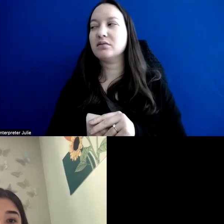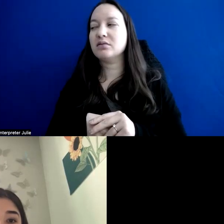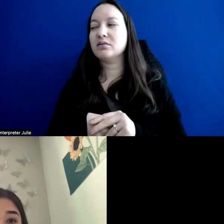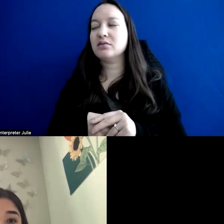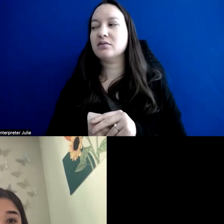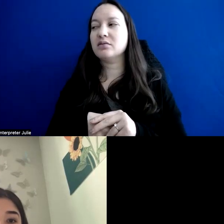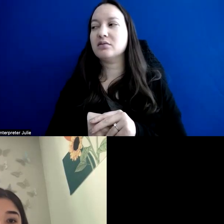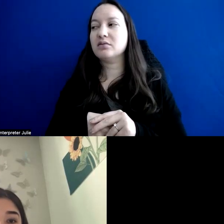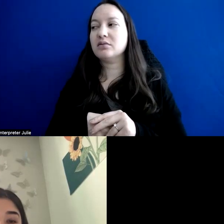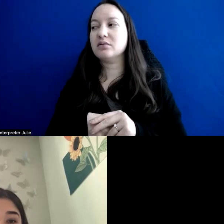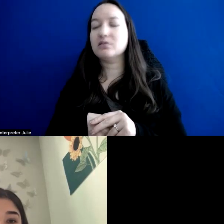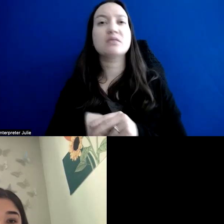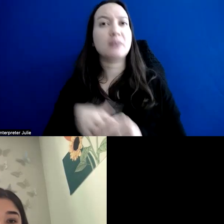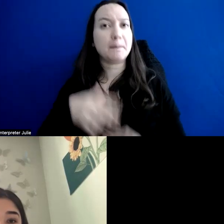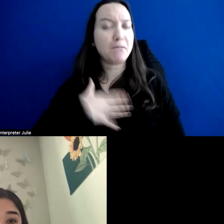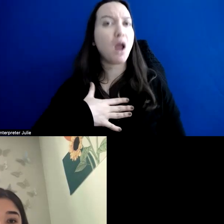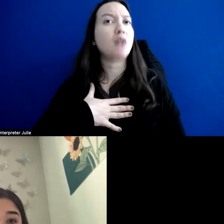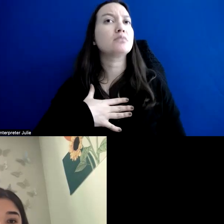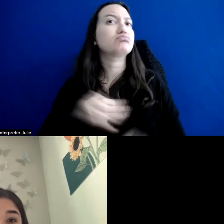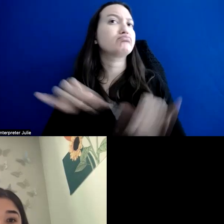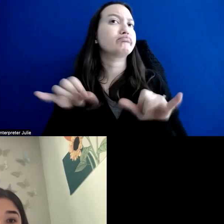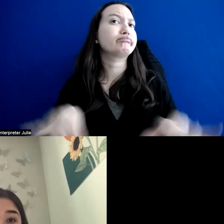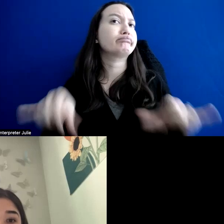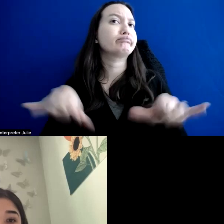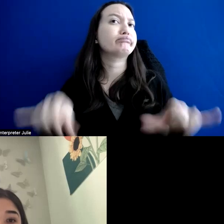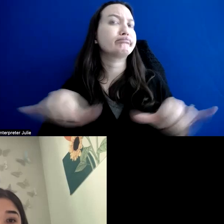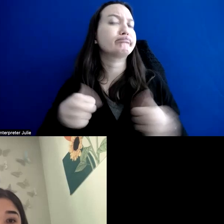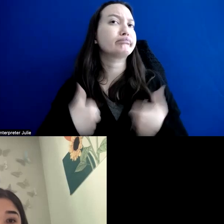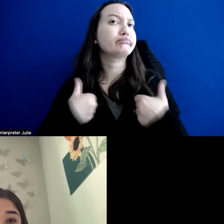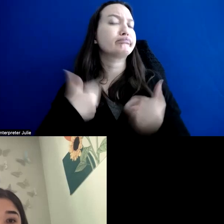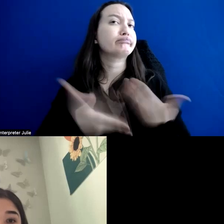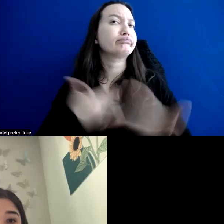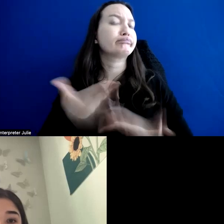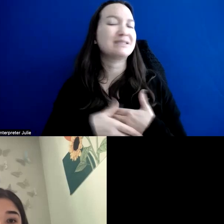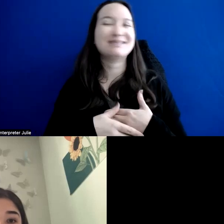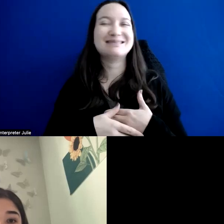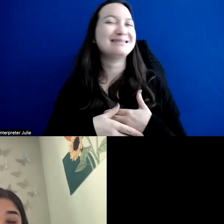in my everyday life. And I'm